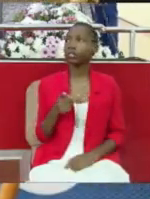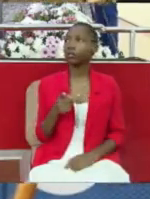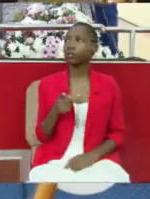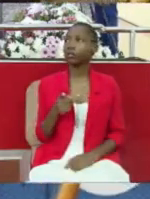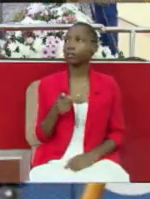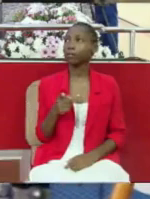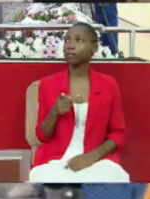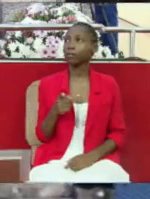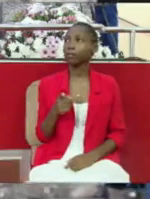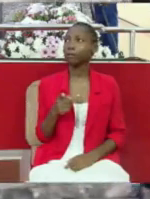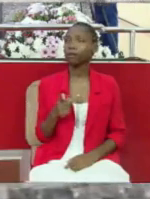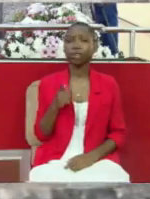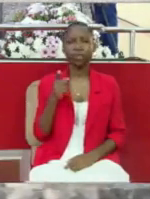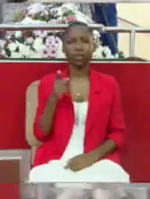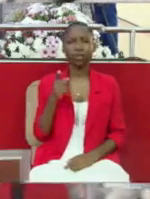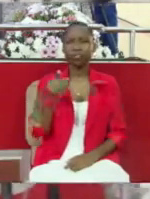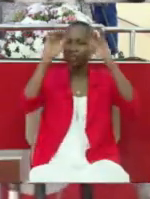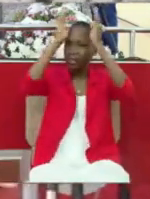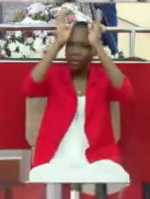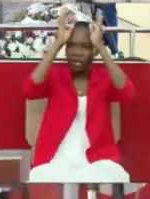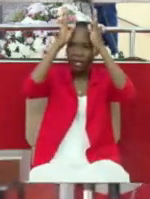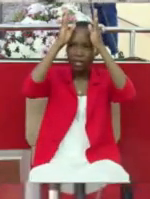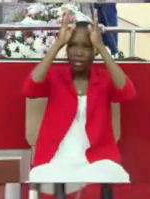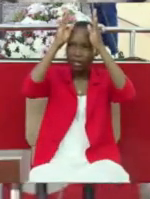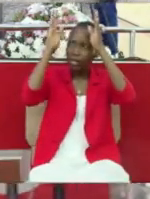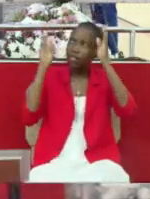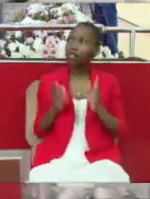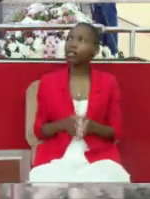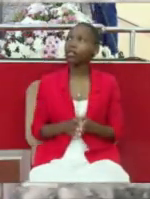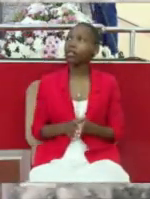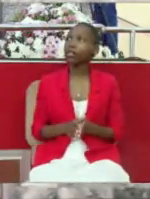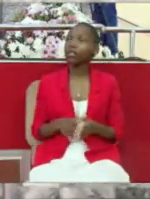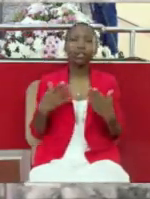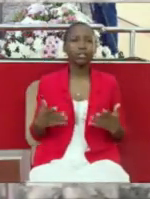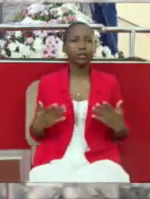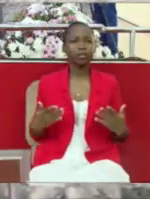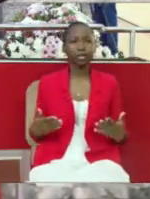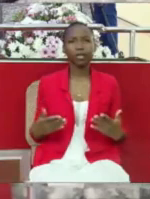having a donkey. Pengine hata uko na punda. And he wants to use it. Na anataka kutumia. He wants to use